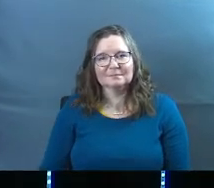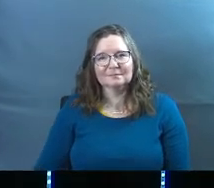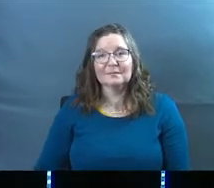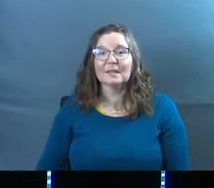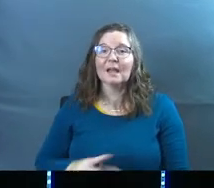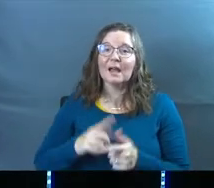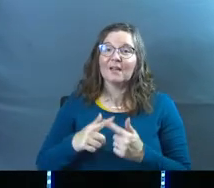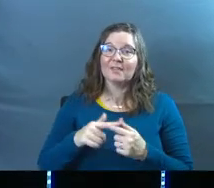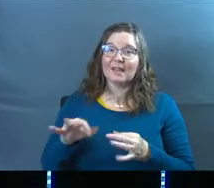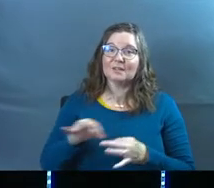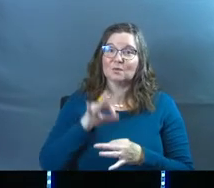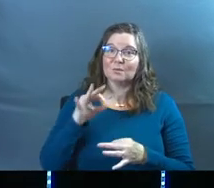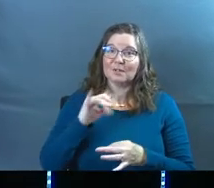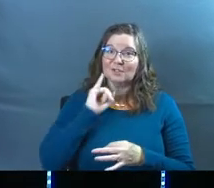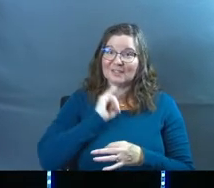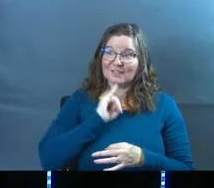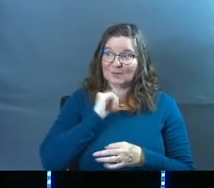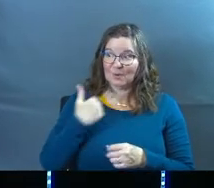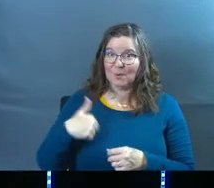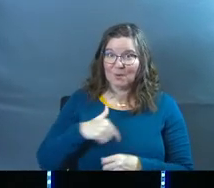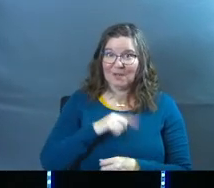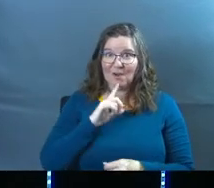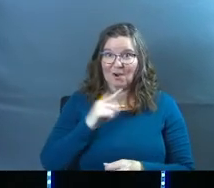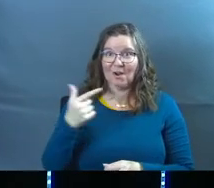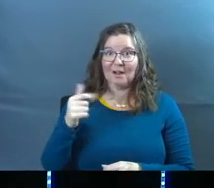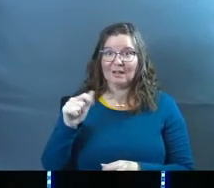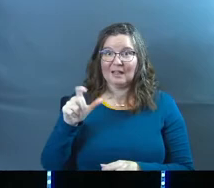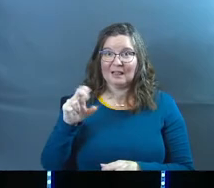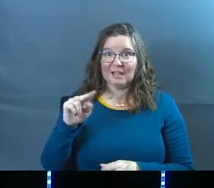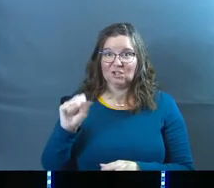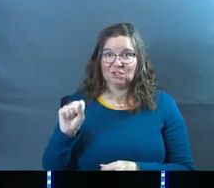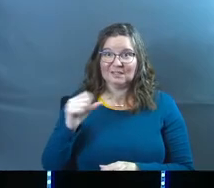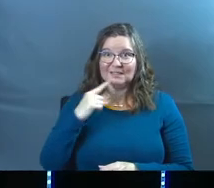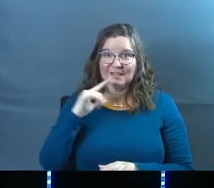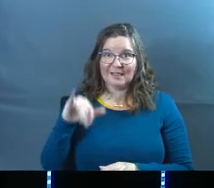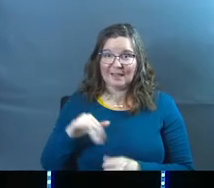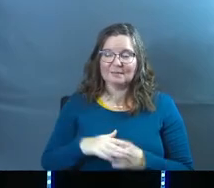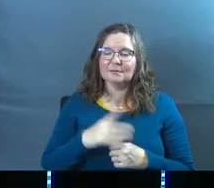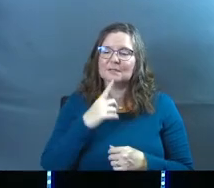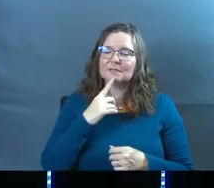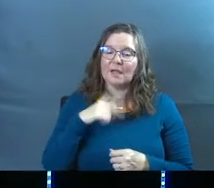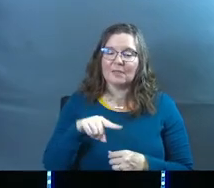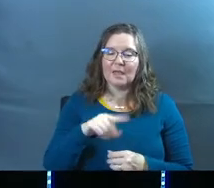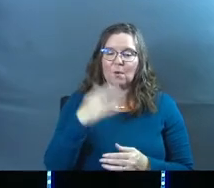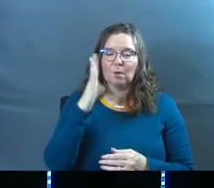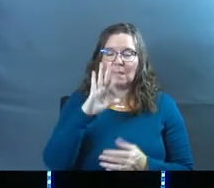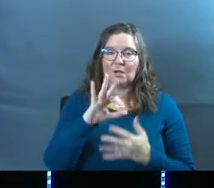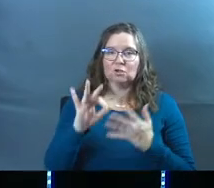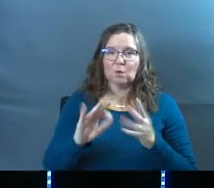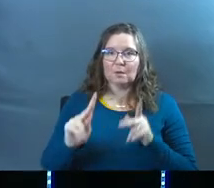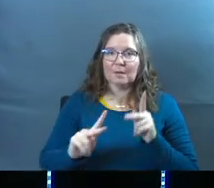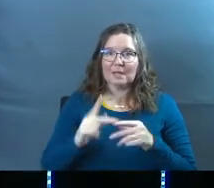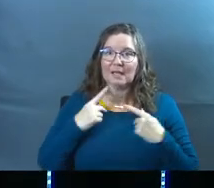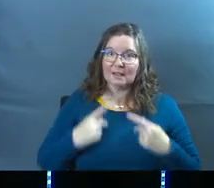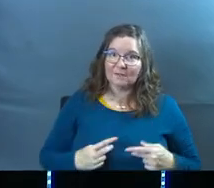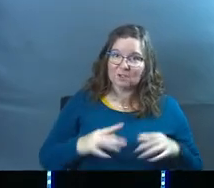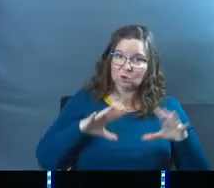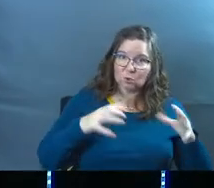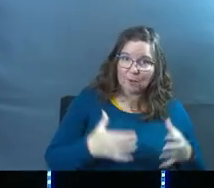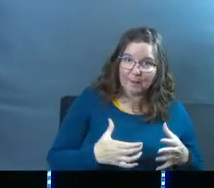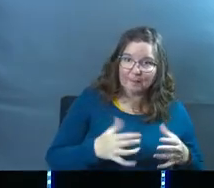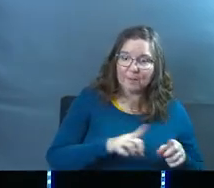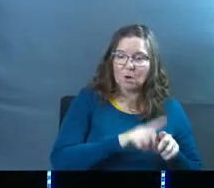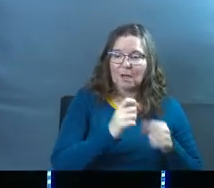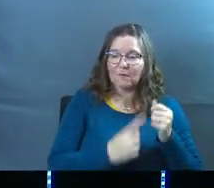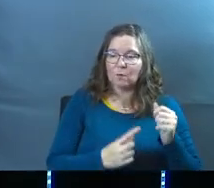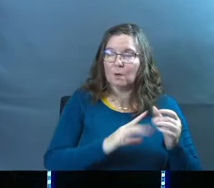And then we're spiritual Israel. Did you know that? Galatians says that. It says they were God's chosen people in the physical realm, but